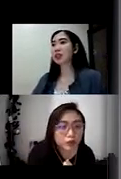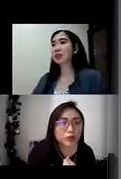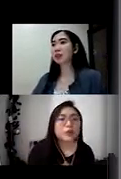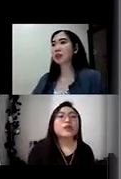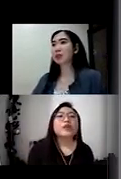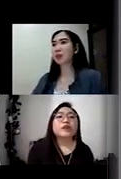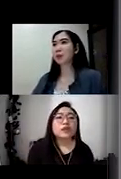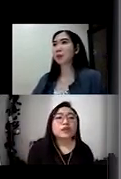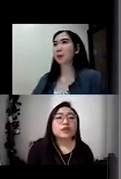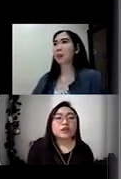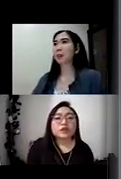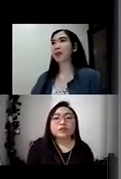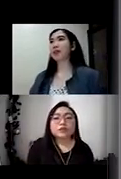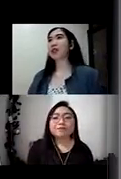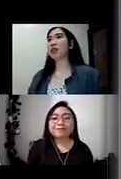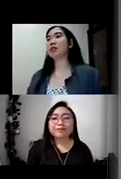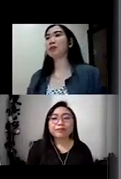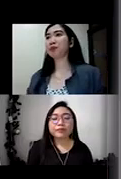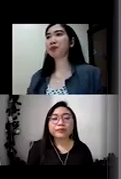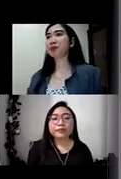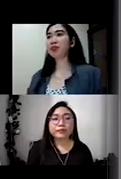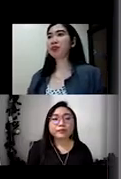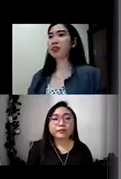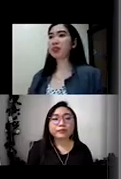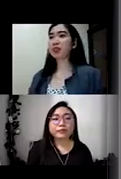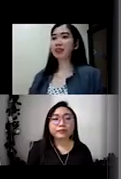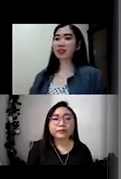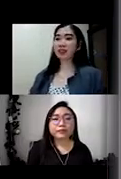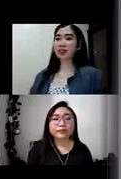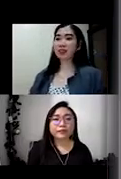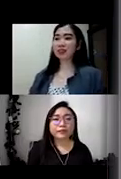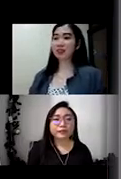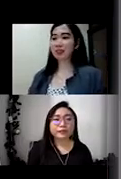We're running out of time. Okay. Yeah.